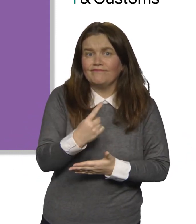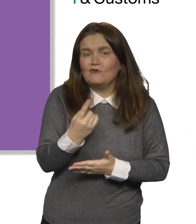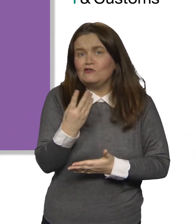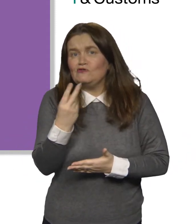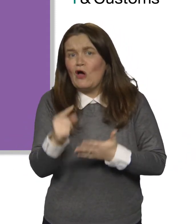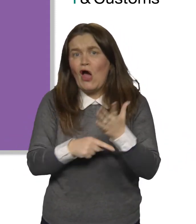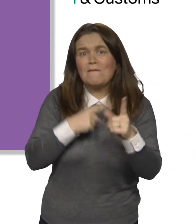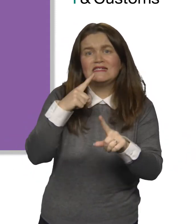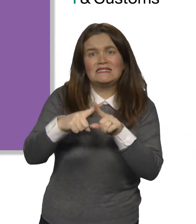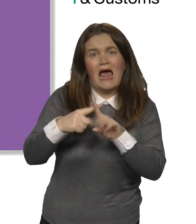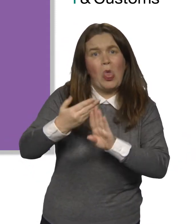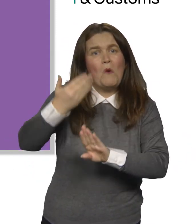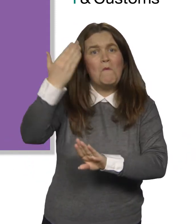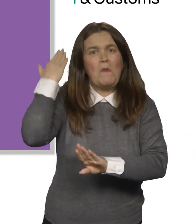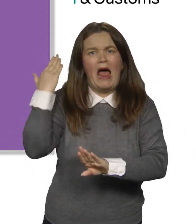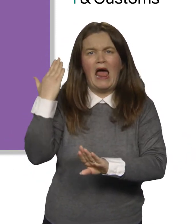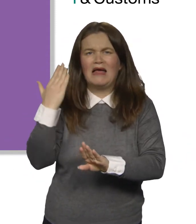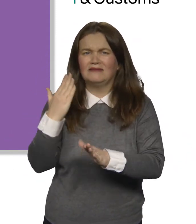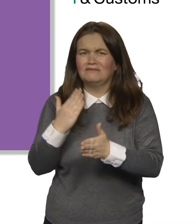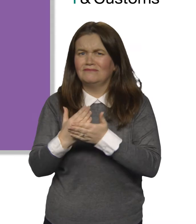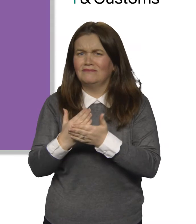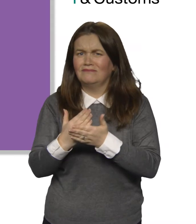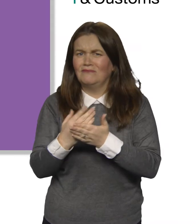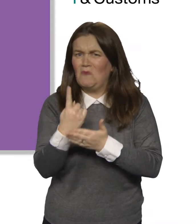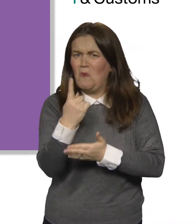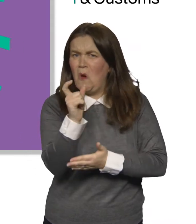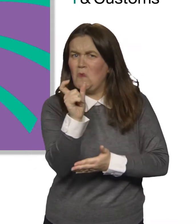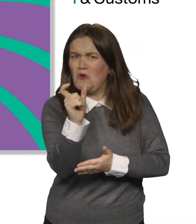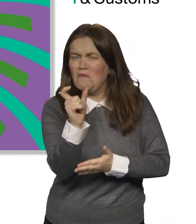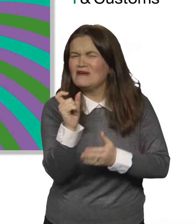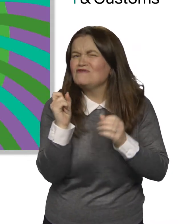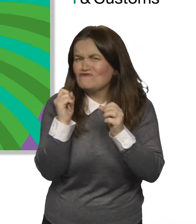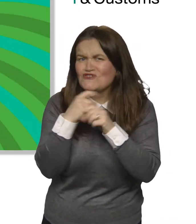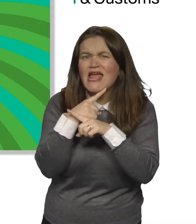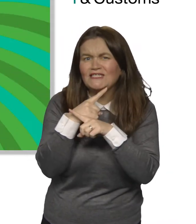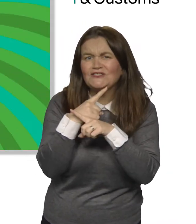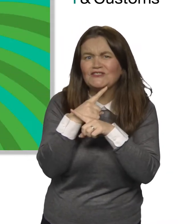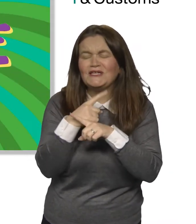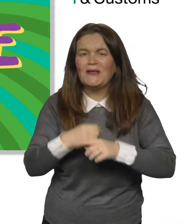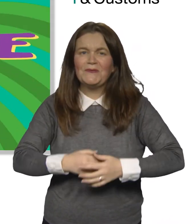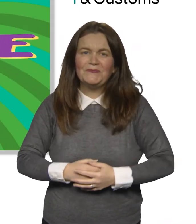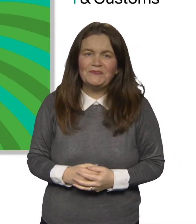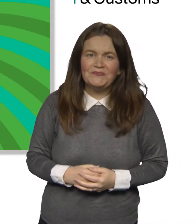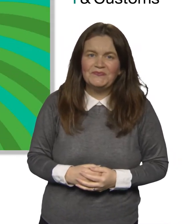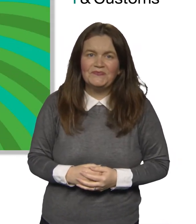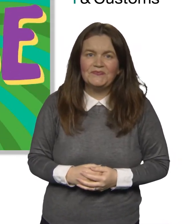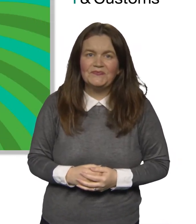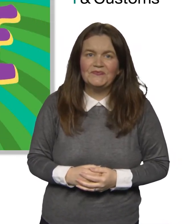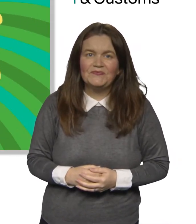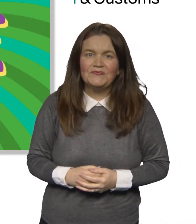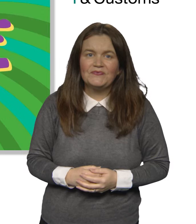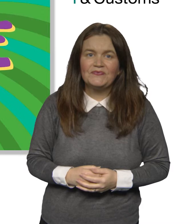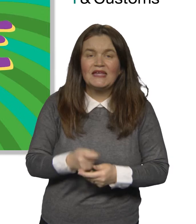of these taxes in the past were a bit, well, there's only one word for it: